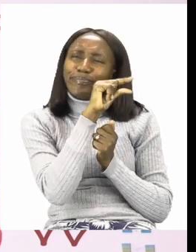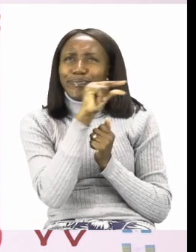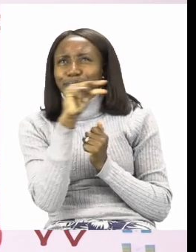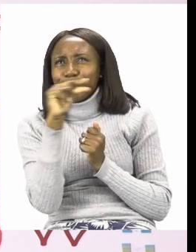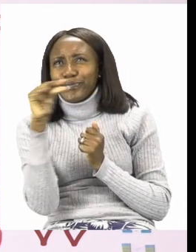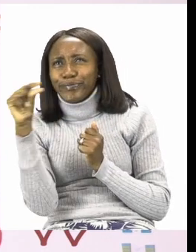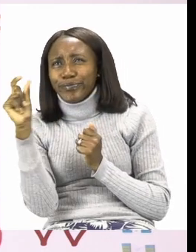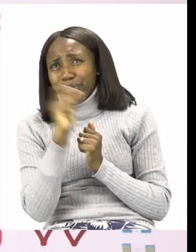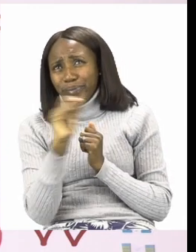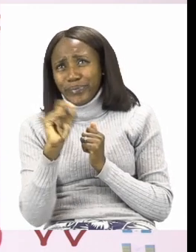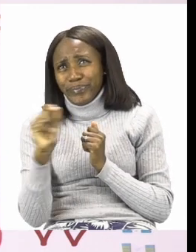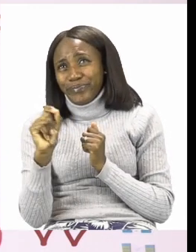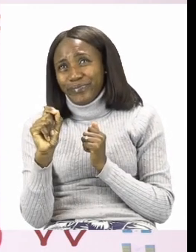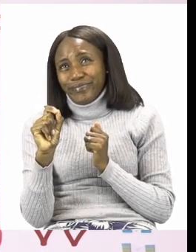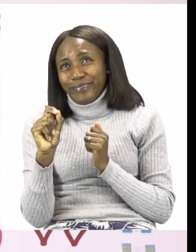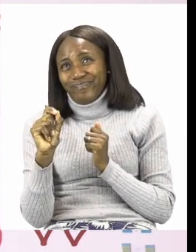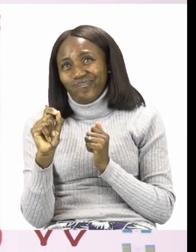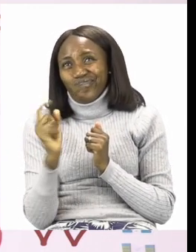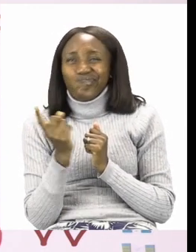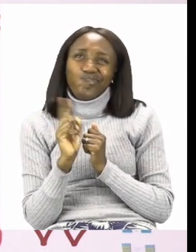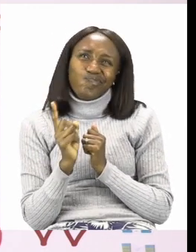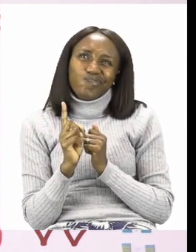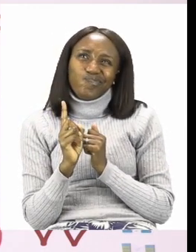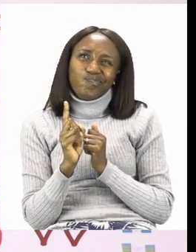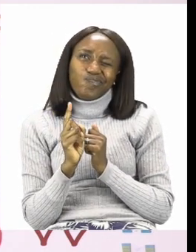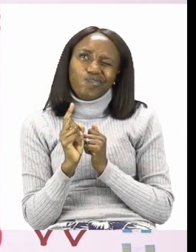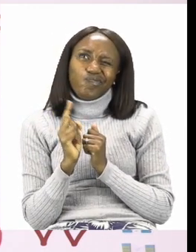make with the word friend?